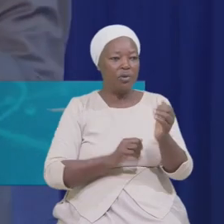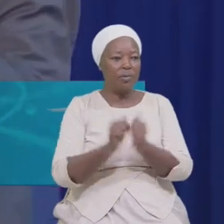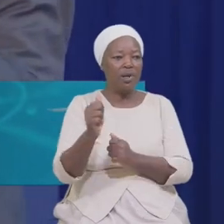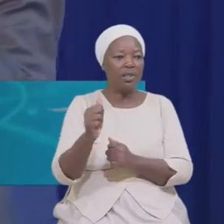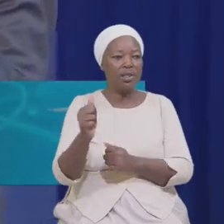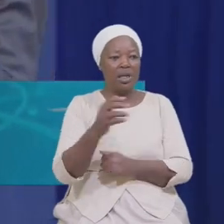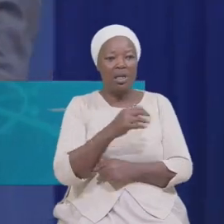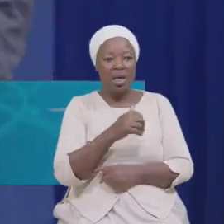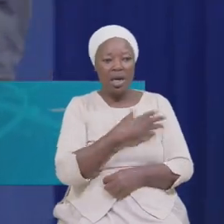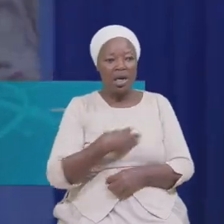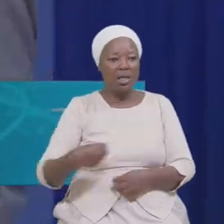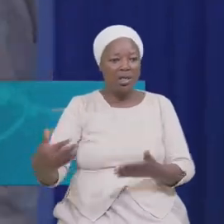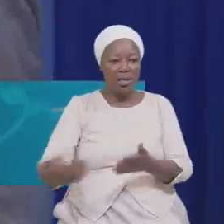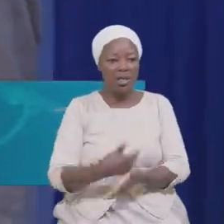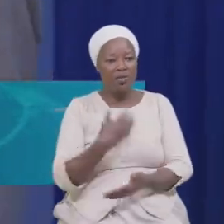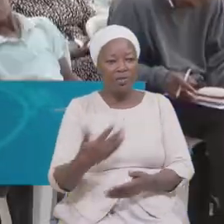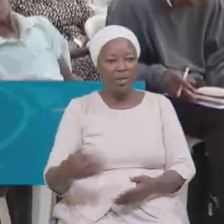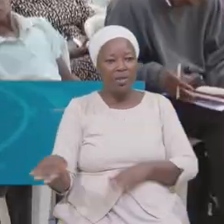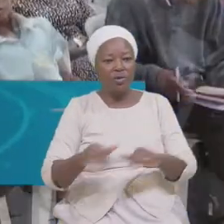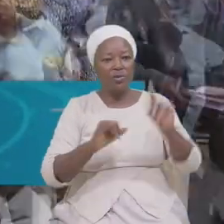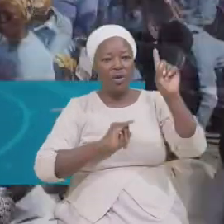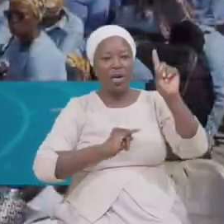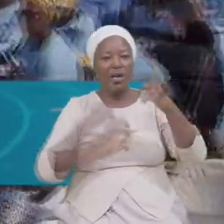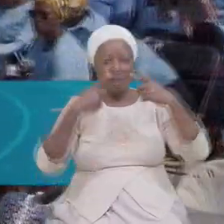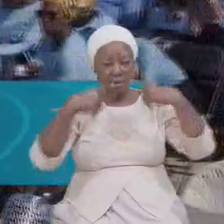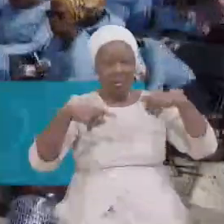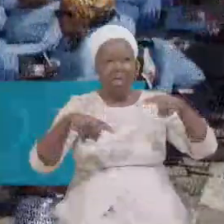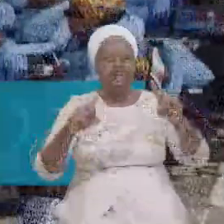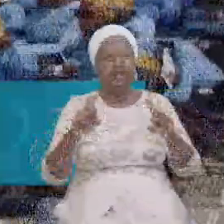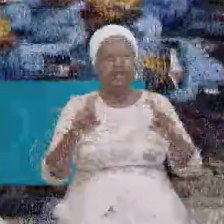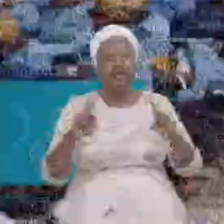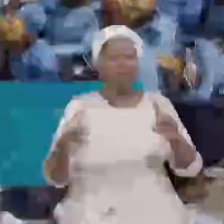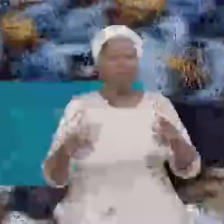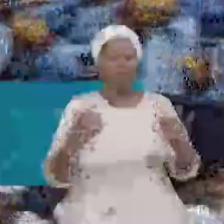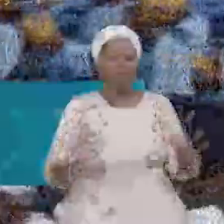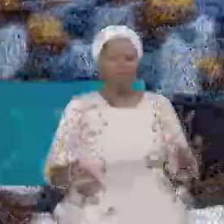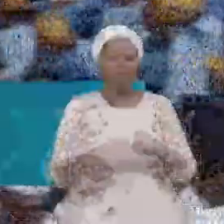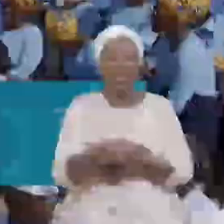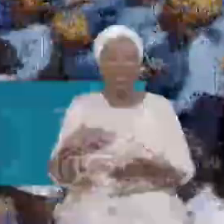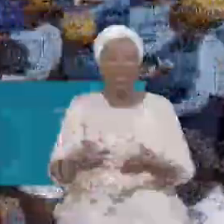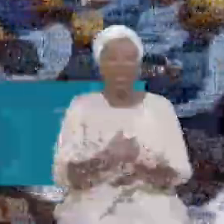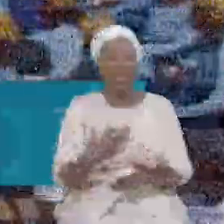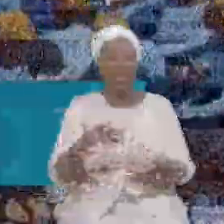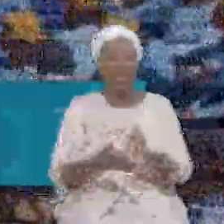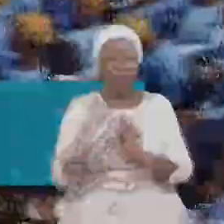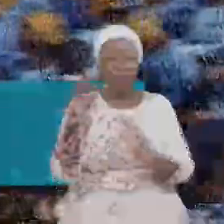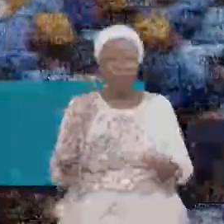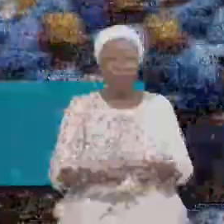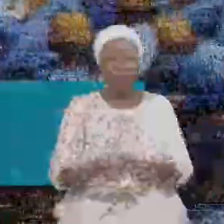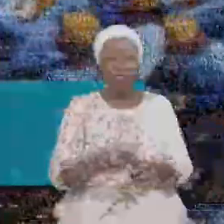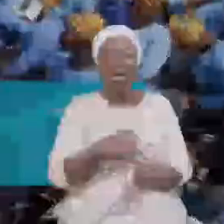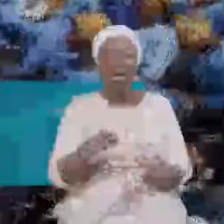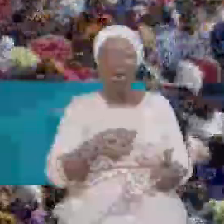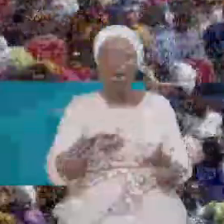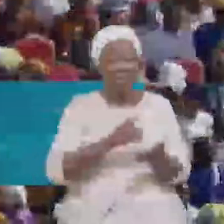new things do I declare. This day, new things. And this week,